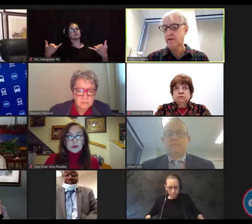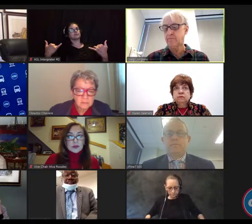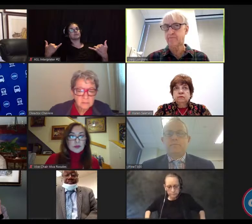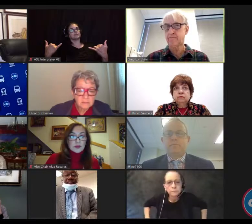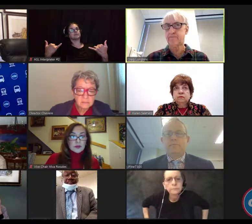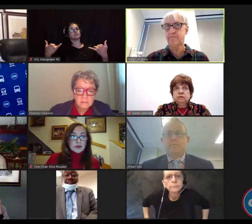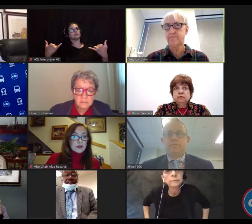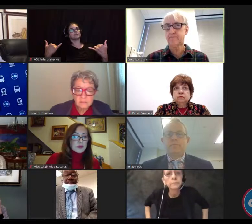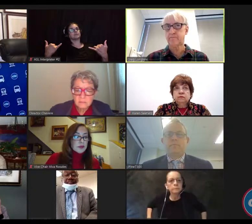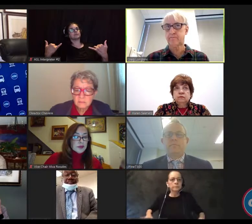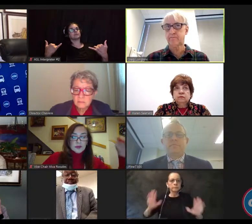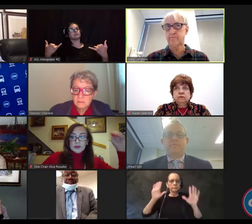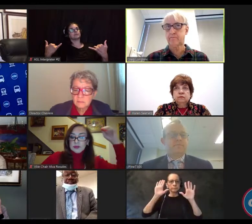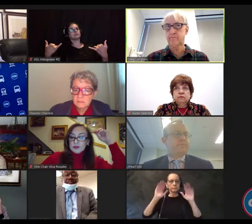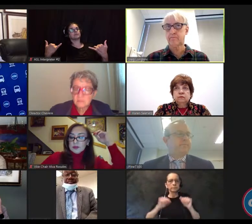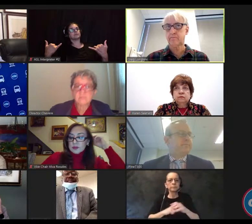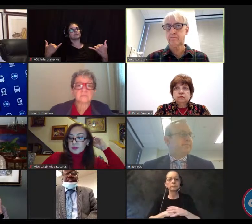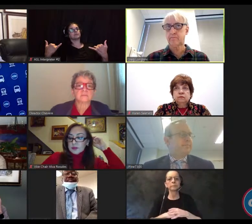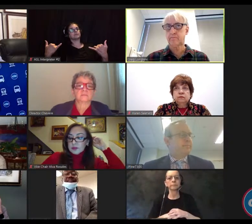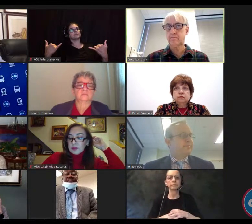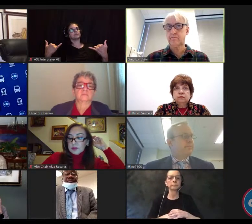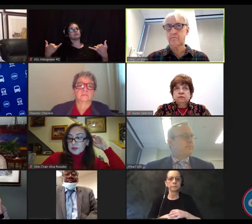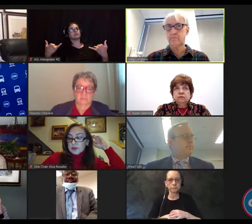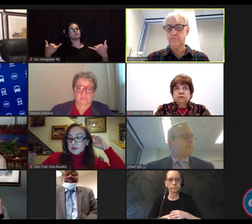can come on now.